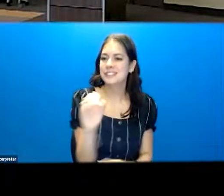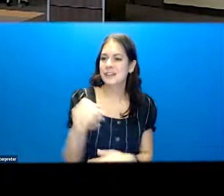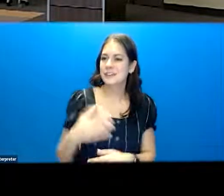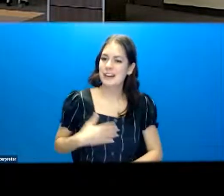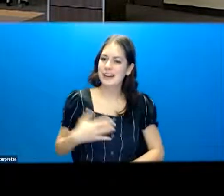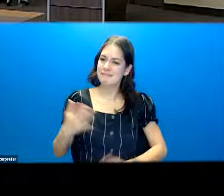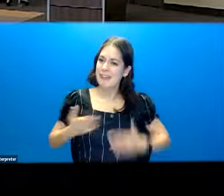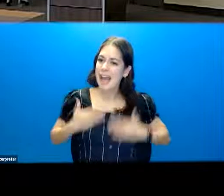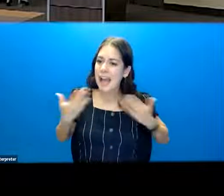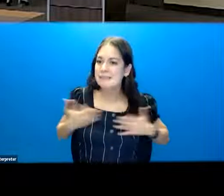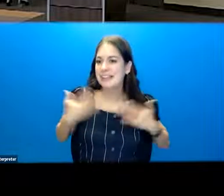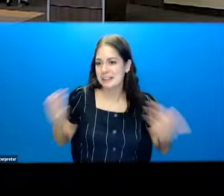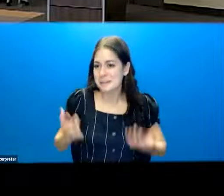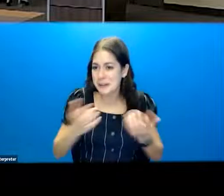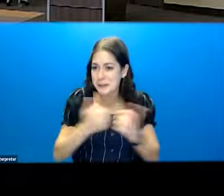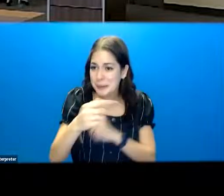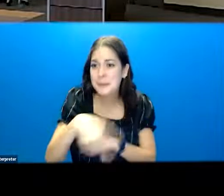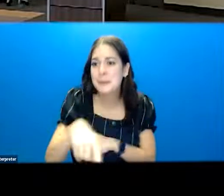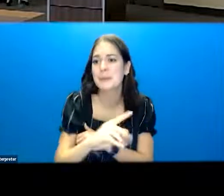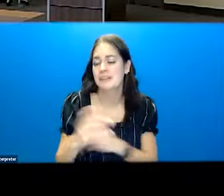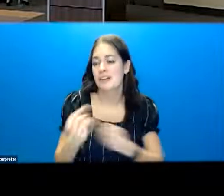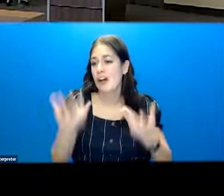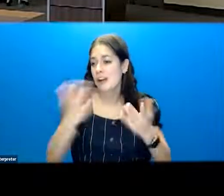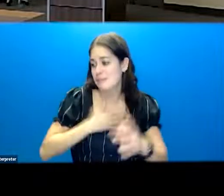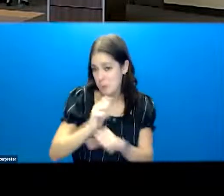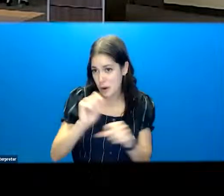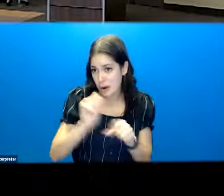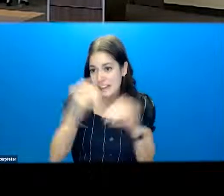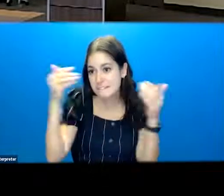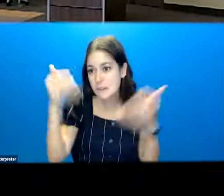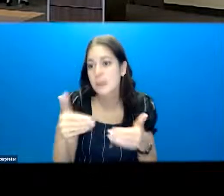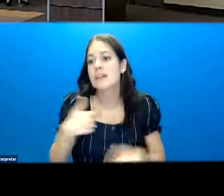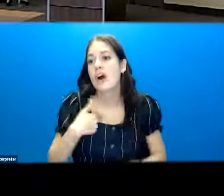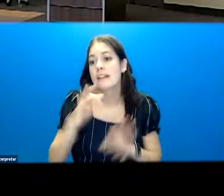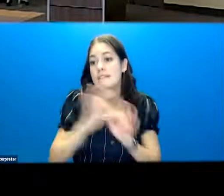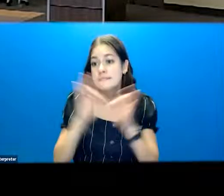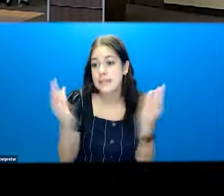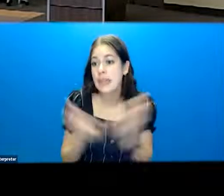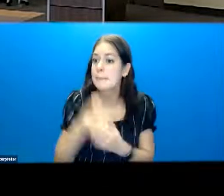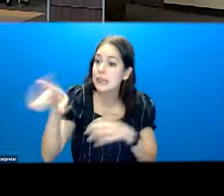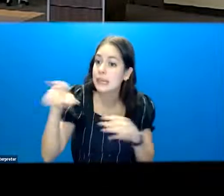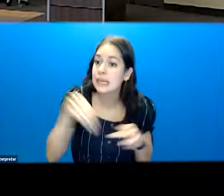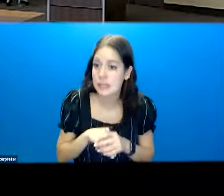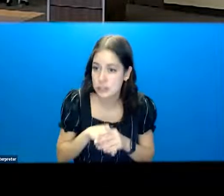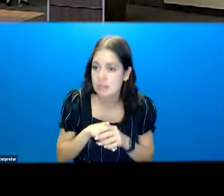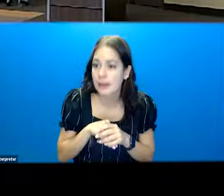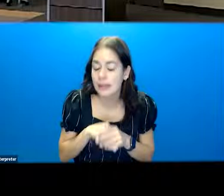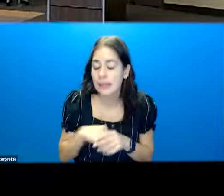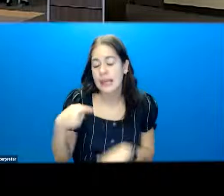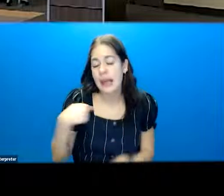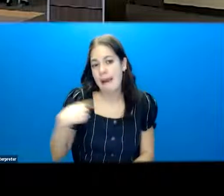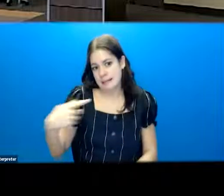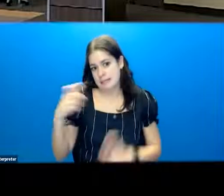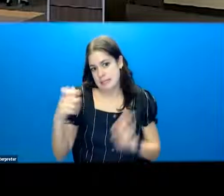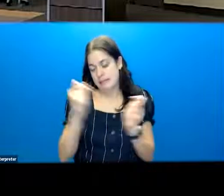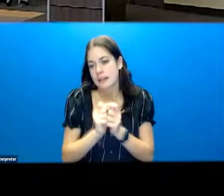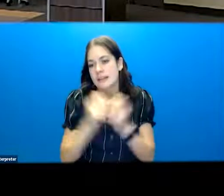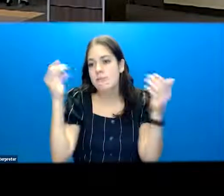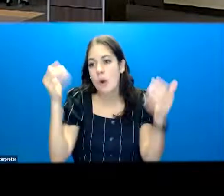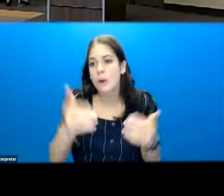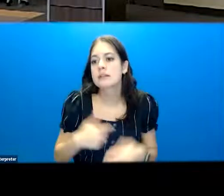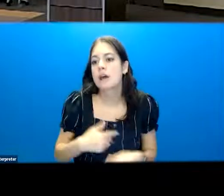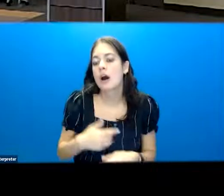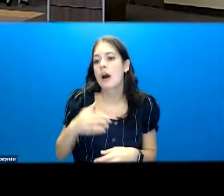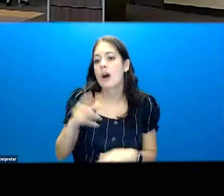super glad to be here. A lot of my work is focused on family engagement, and I specifically focus